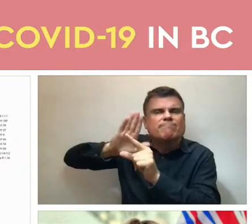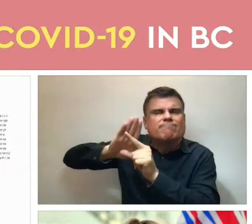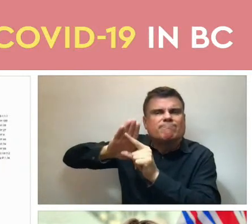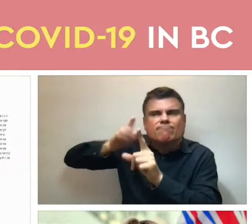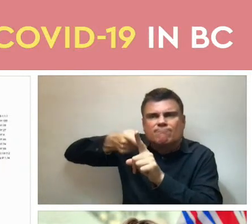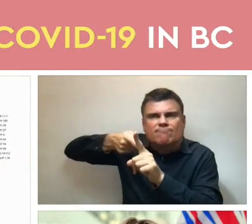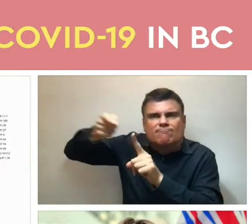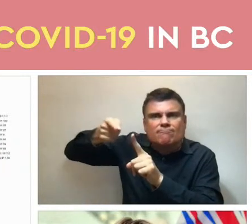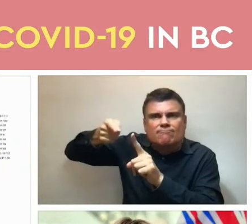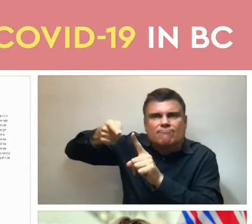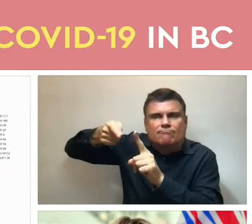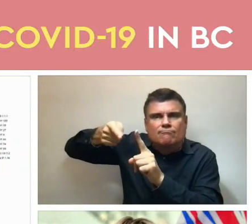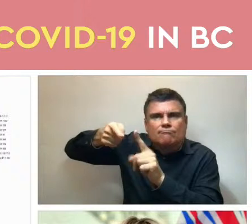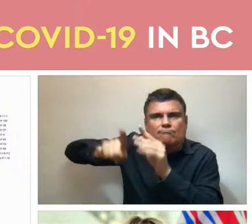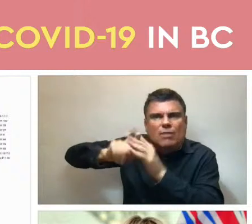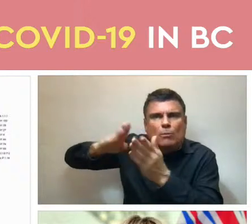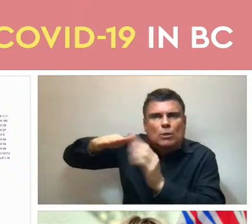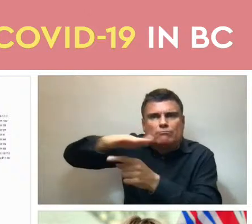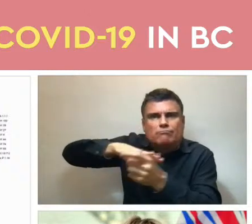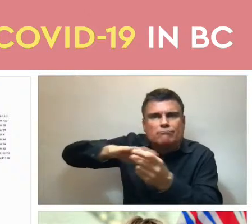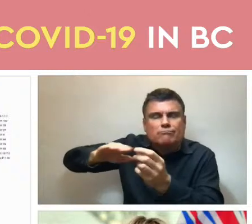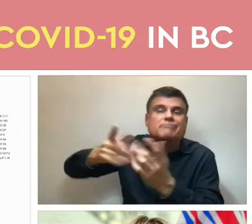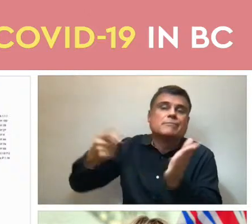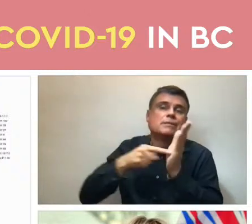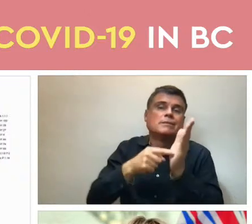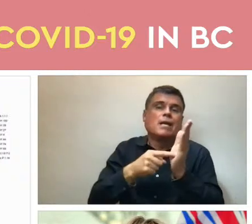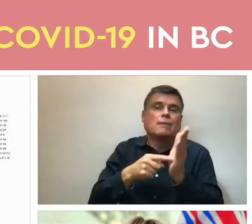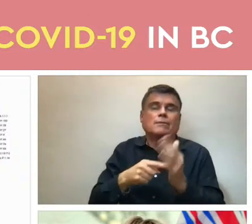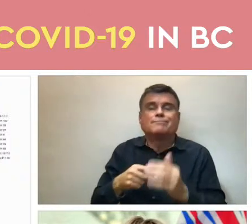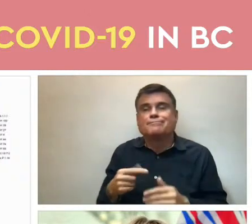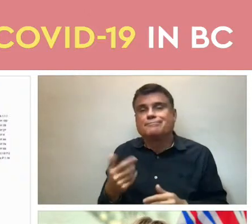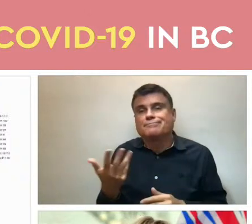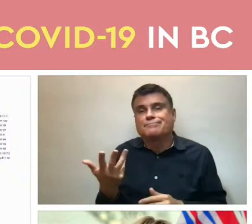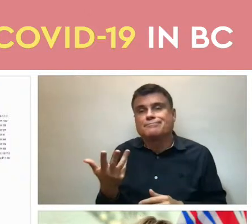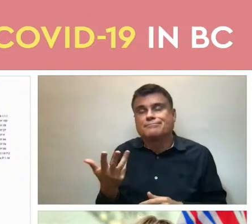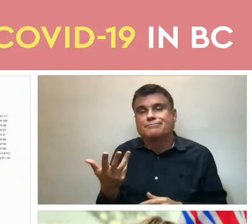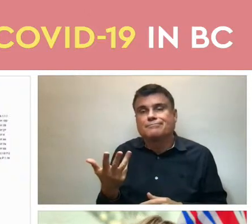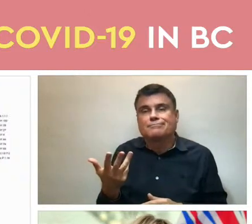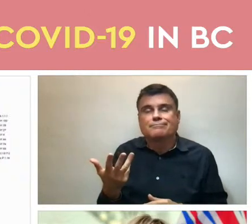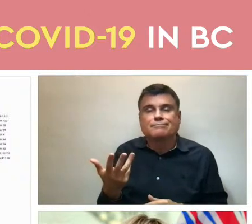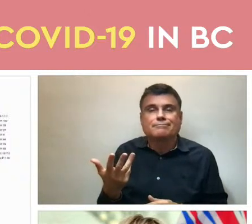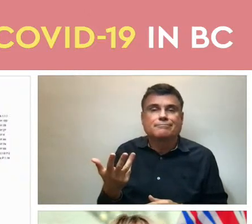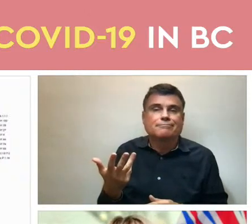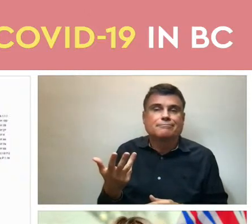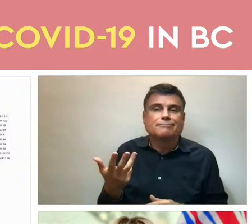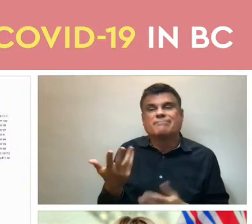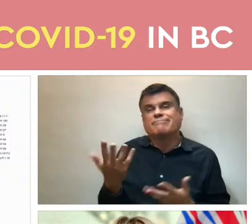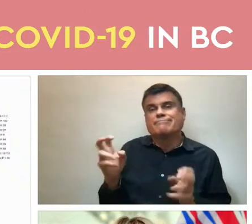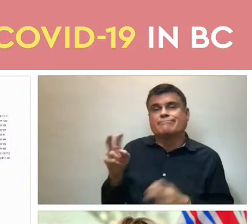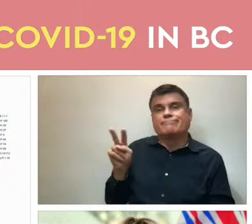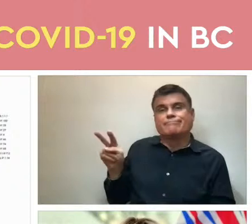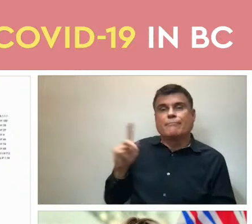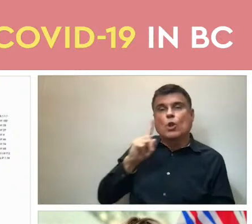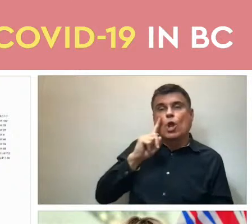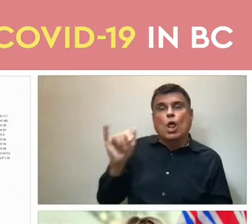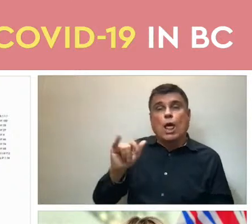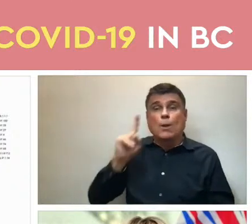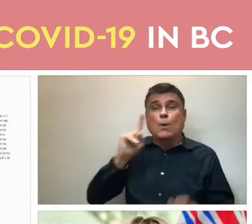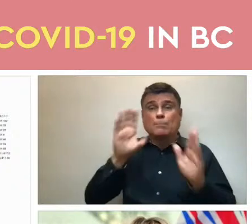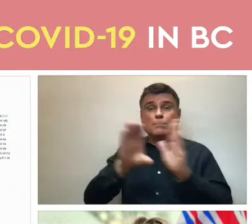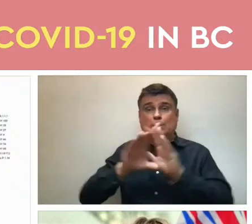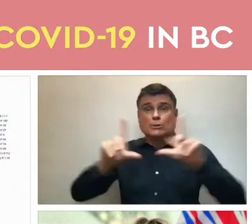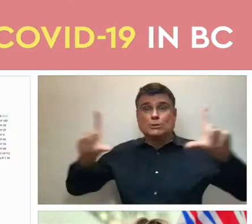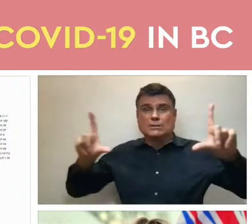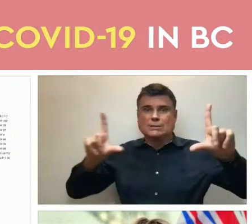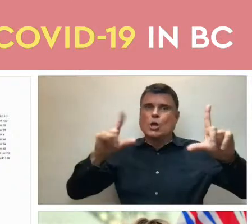Delta lineages. And if we look at this, it just puts the to me, I think it looks like a bit of an art picture, a modern art picture. But if